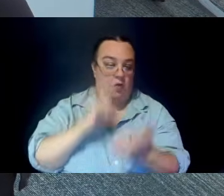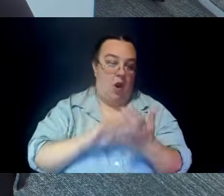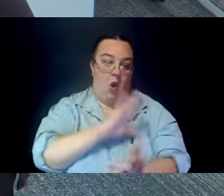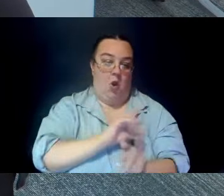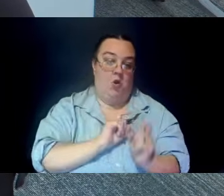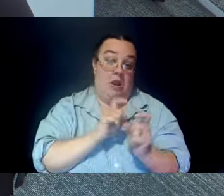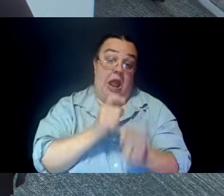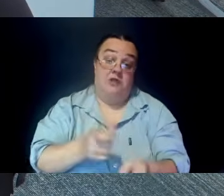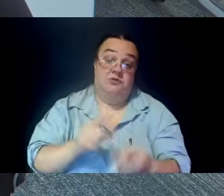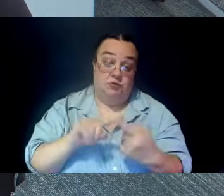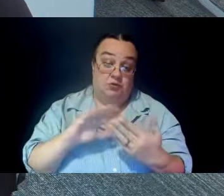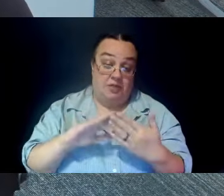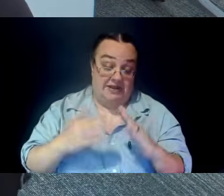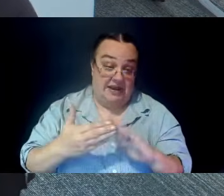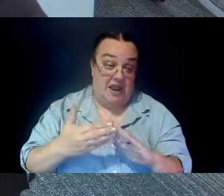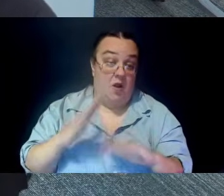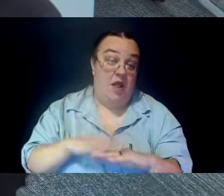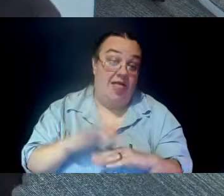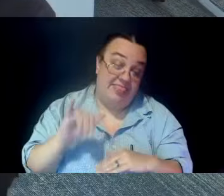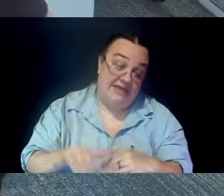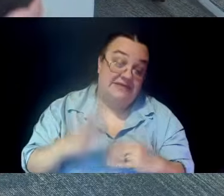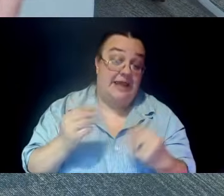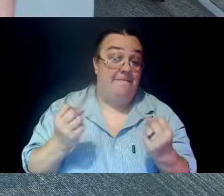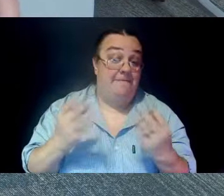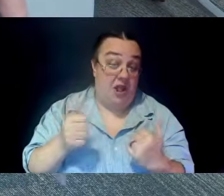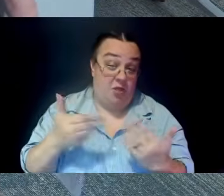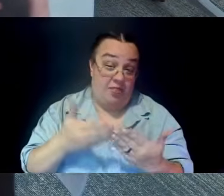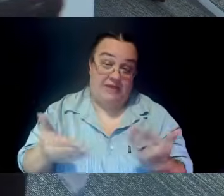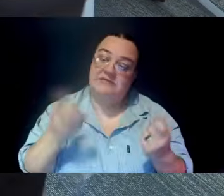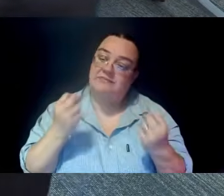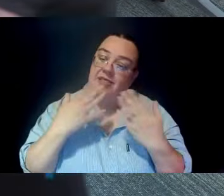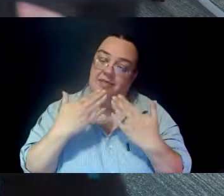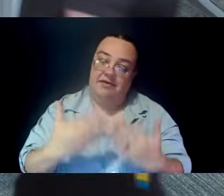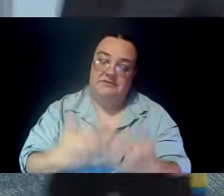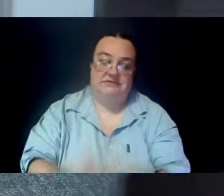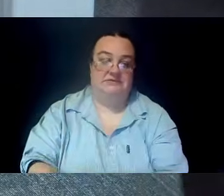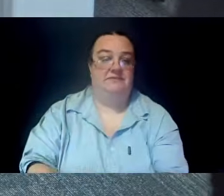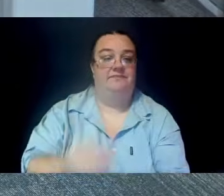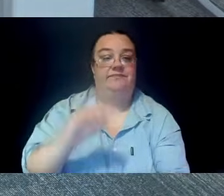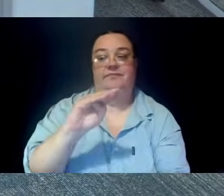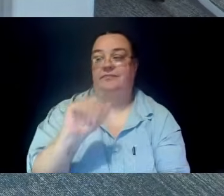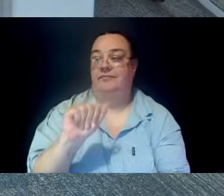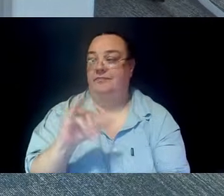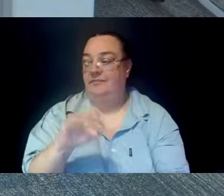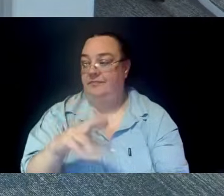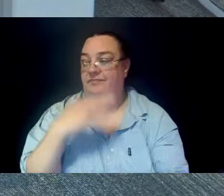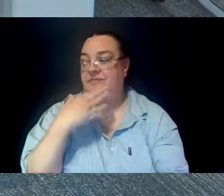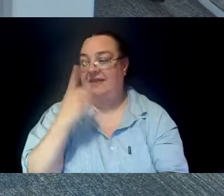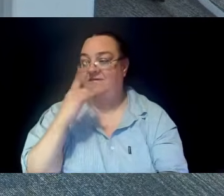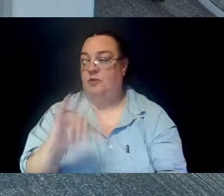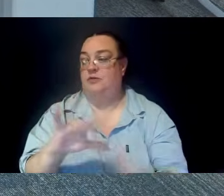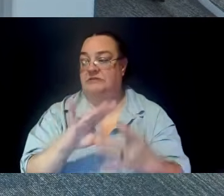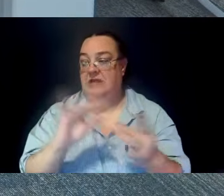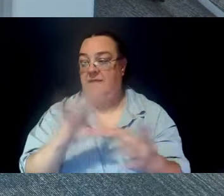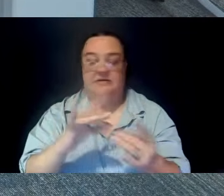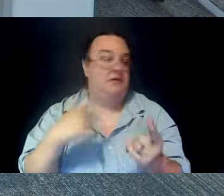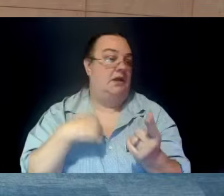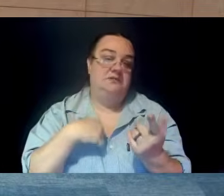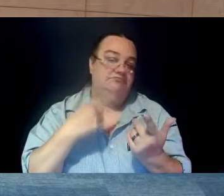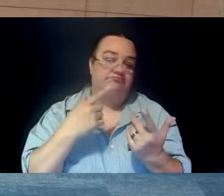town on this and many other things. Thank you so much. Thank you for those comments. I could not agree